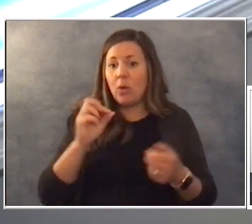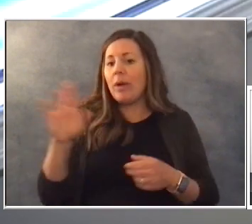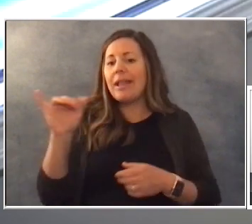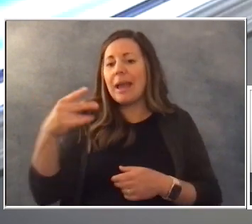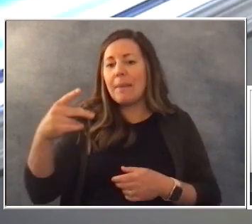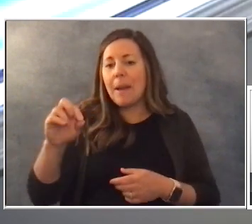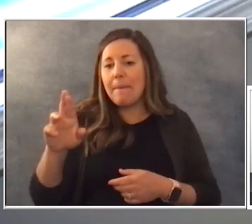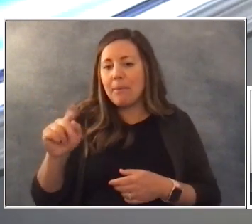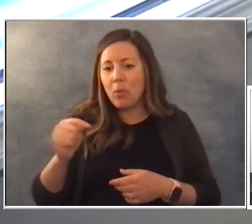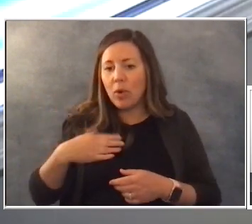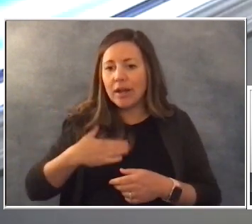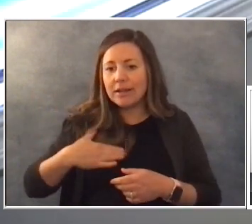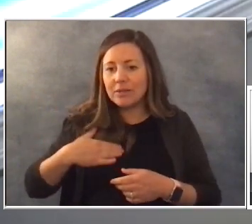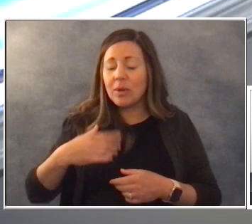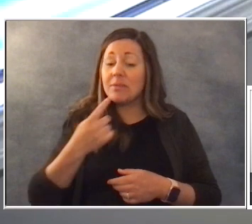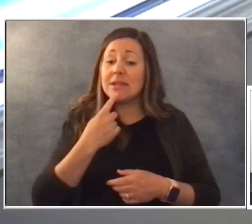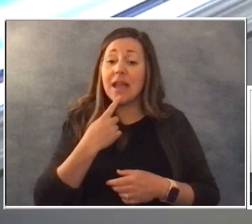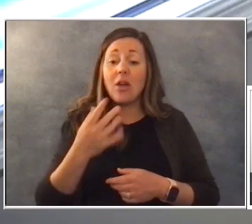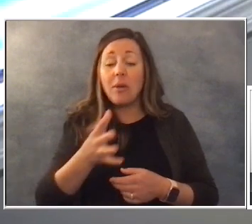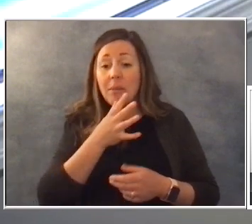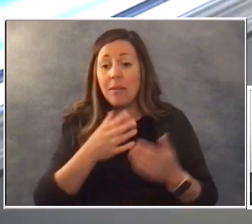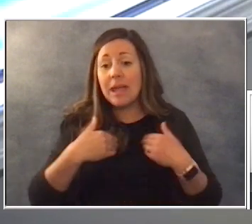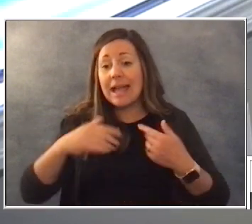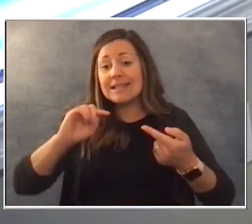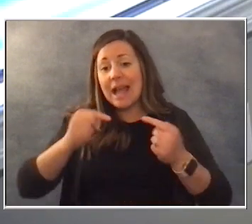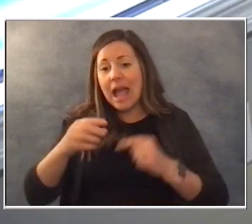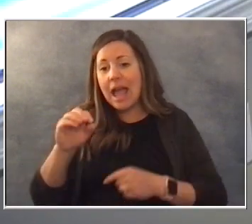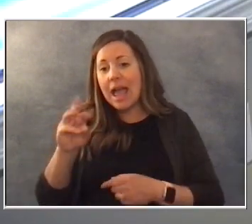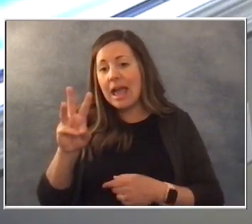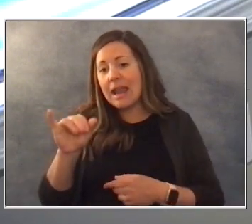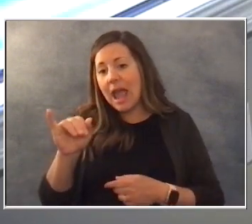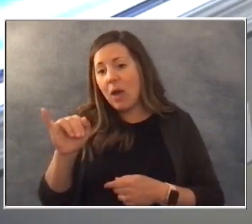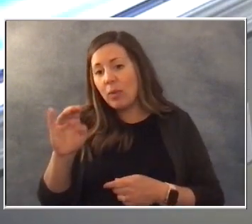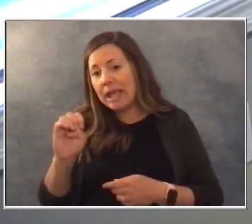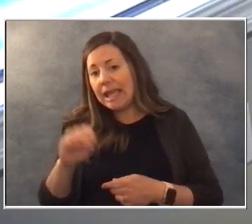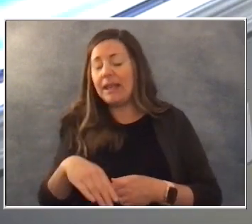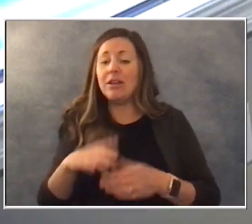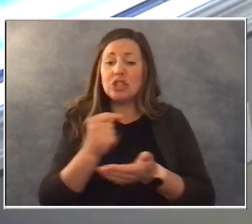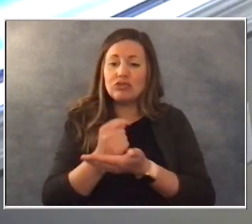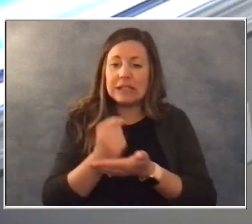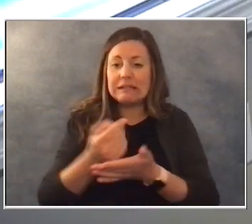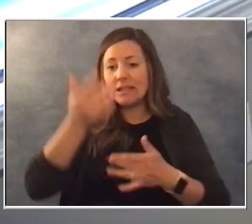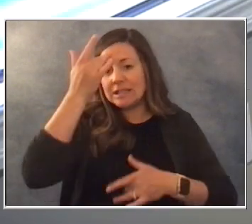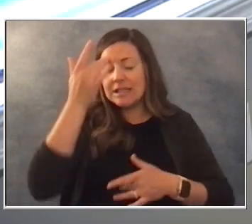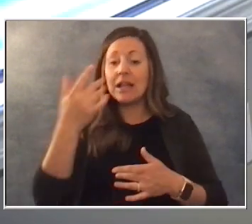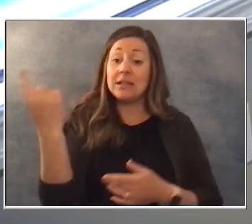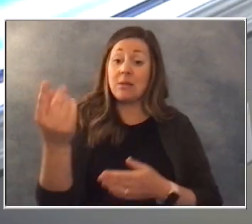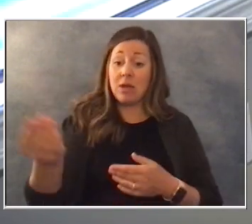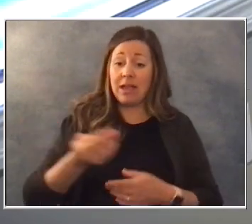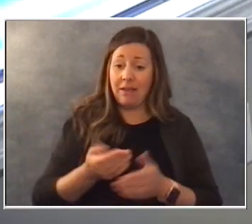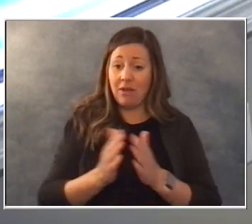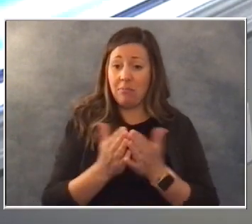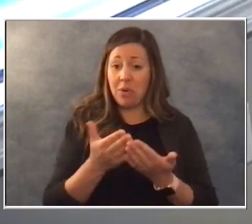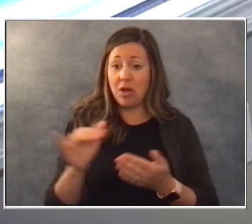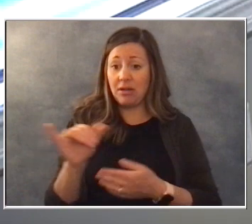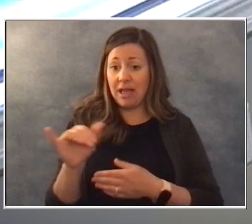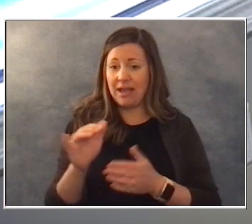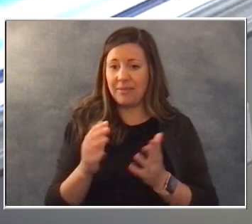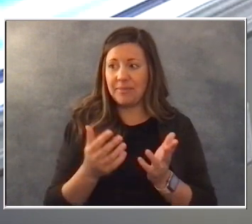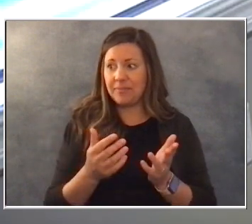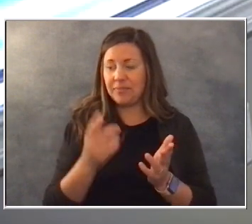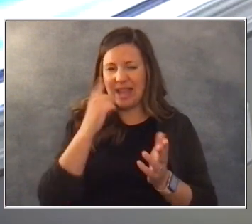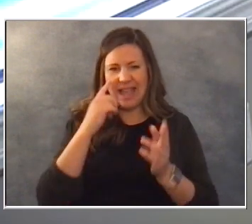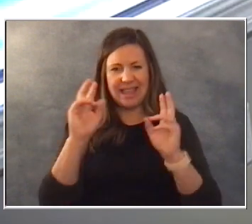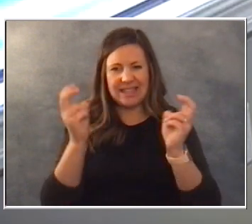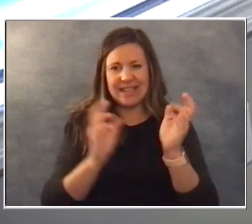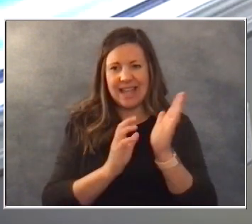mommy's owie, she's being treated, she's sick. Somebody gave us a book that was like cancer. I think the title